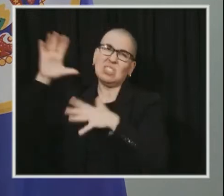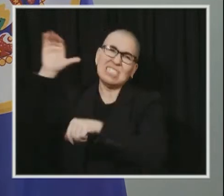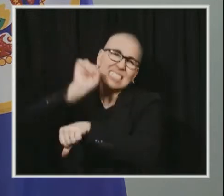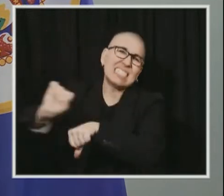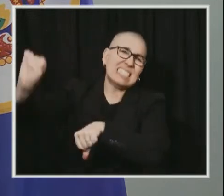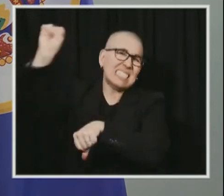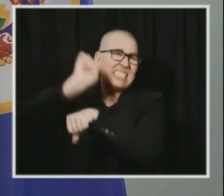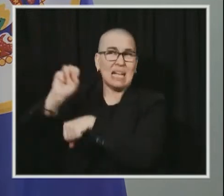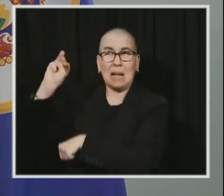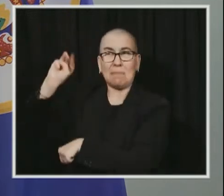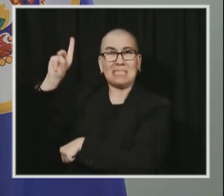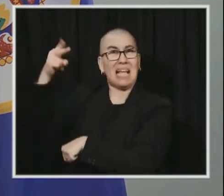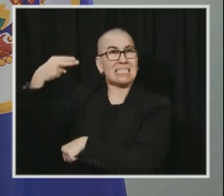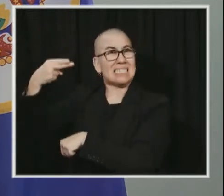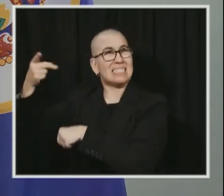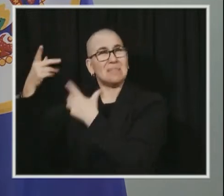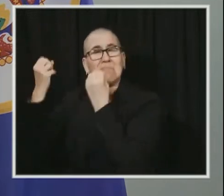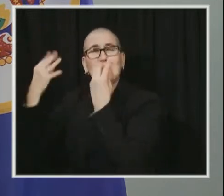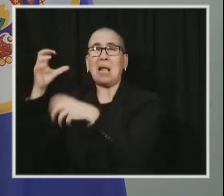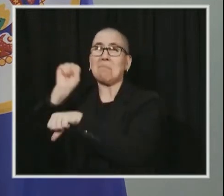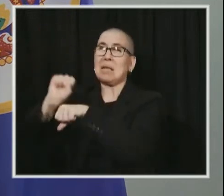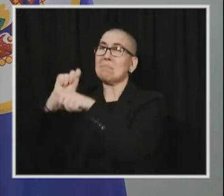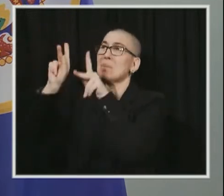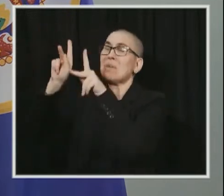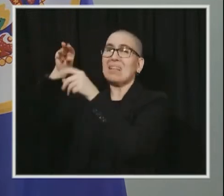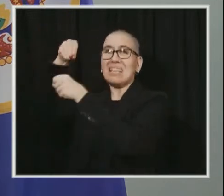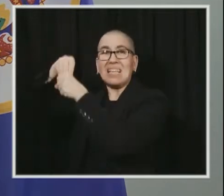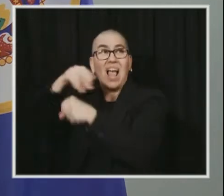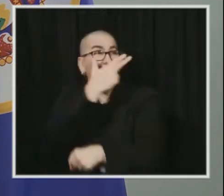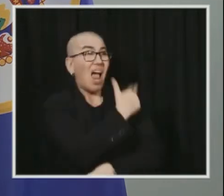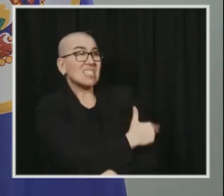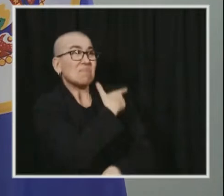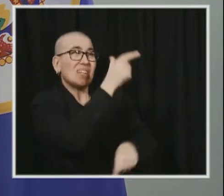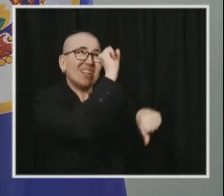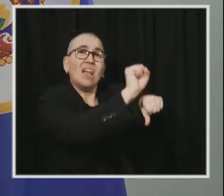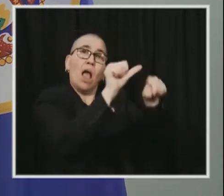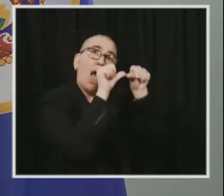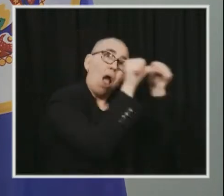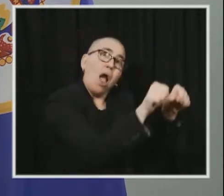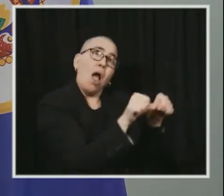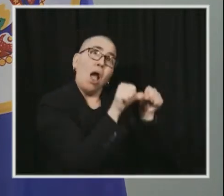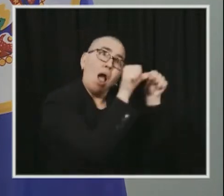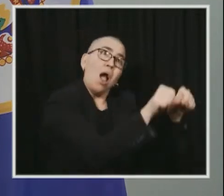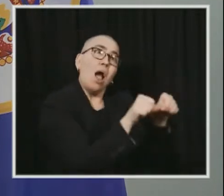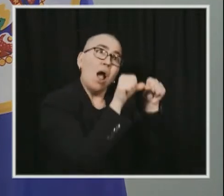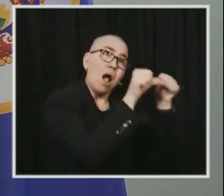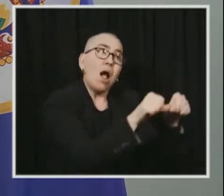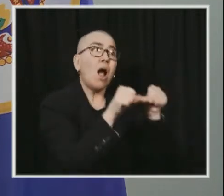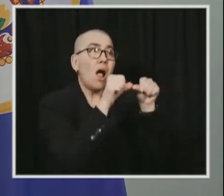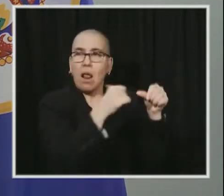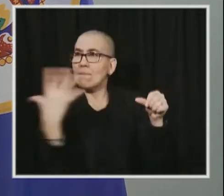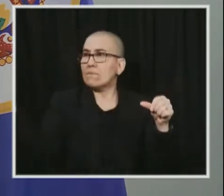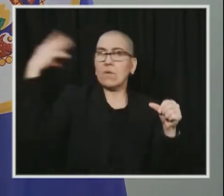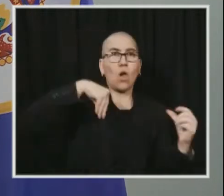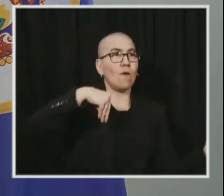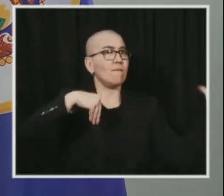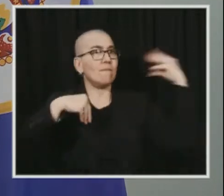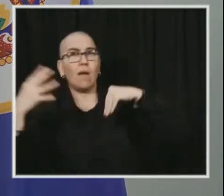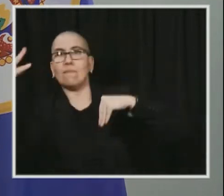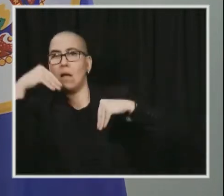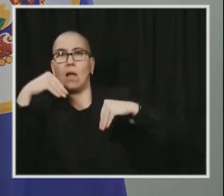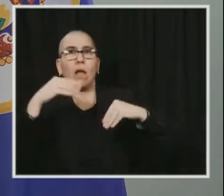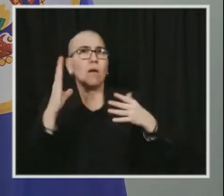doing the work, and now finding how strong we are when we partner with our private sector and our nonprofits. We can make a difference. The history is going to be